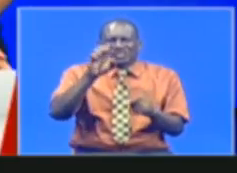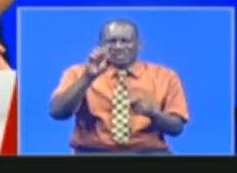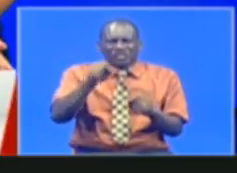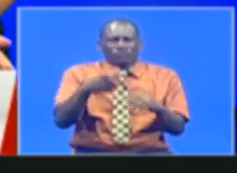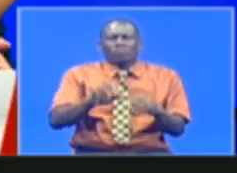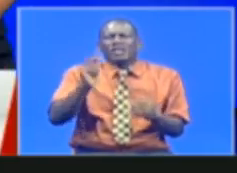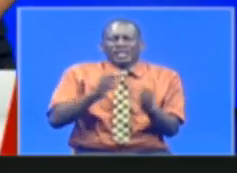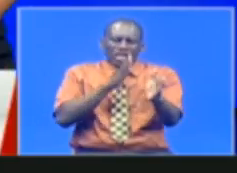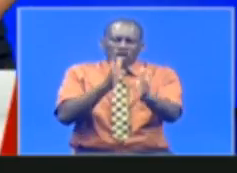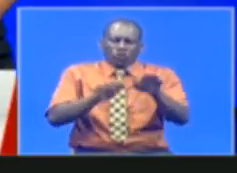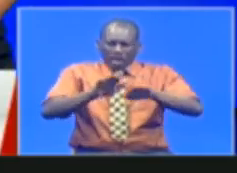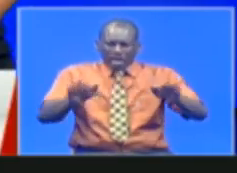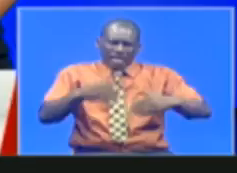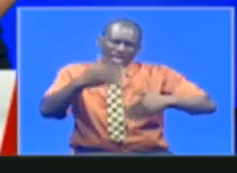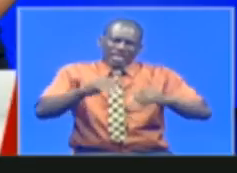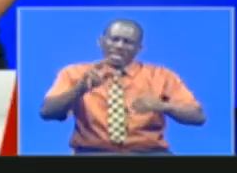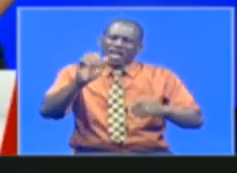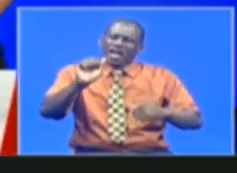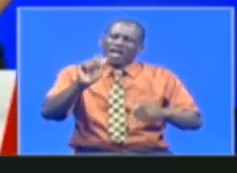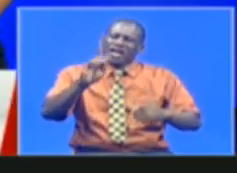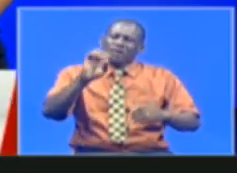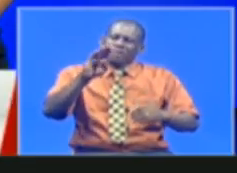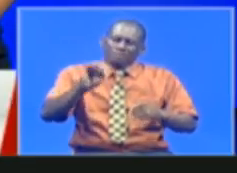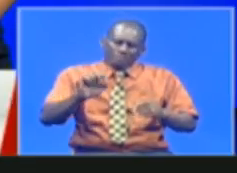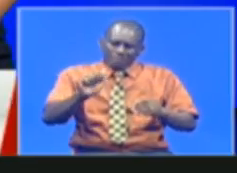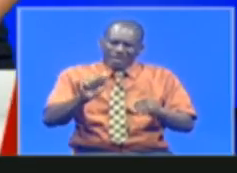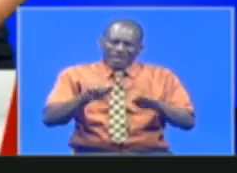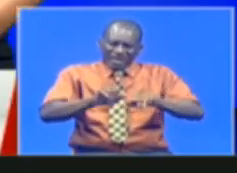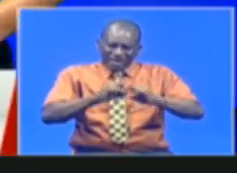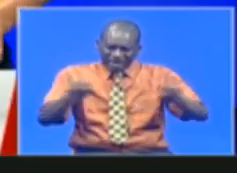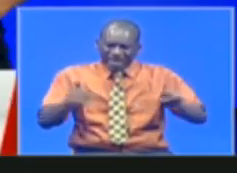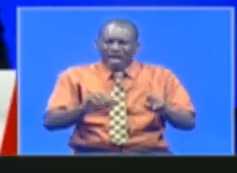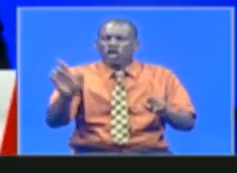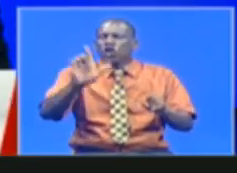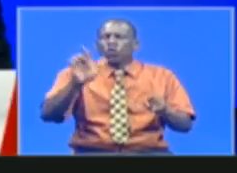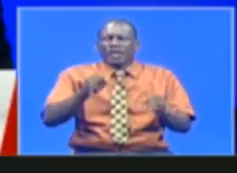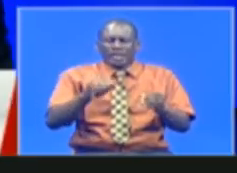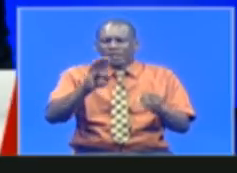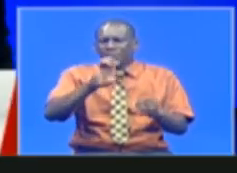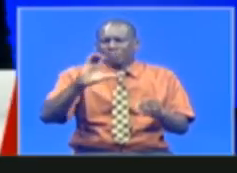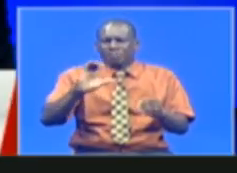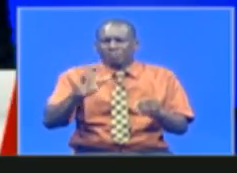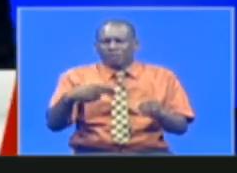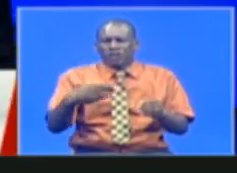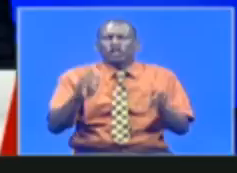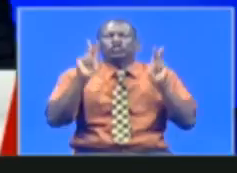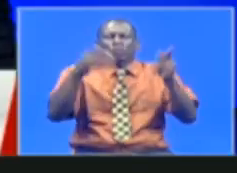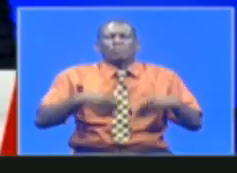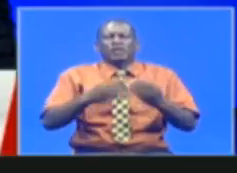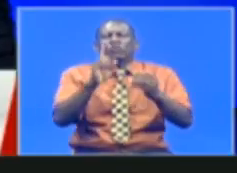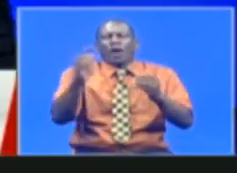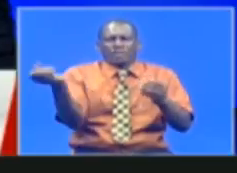land along Akamba Line and Lwang'ni Beach in Kisumu had been given a one-month notice to vacate. The